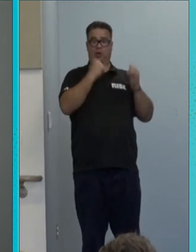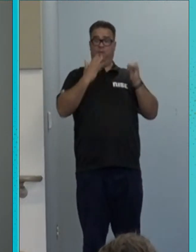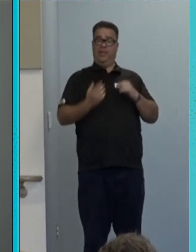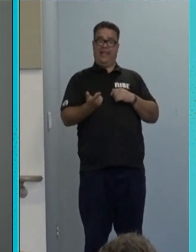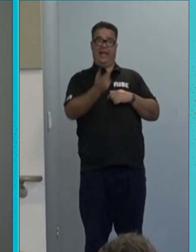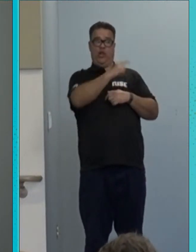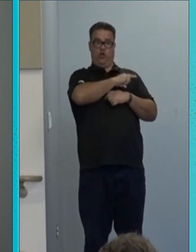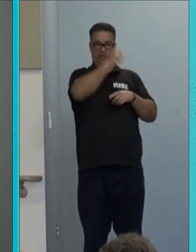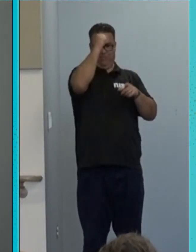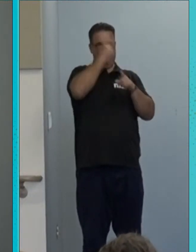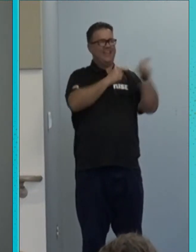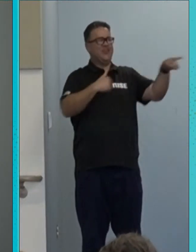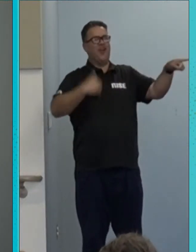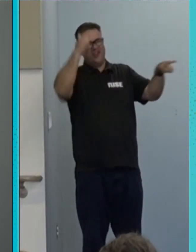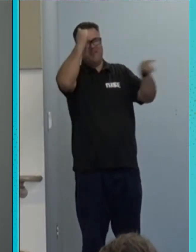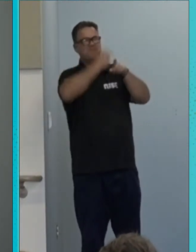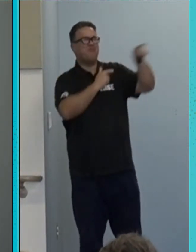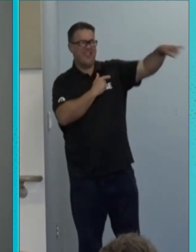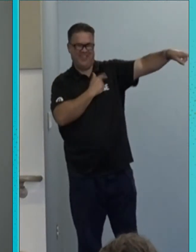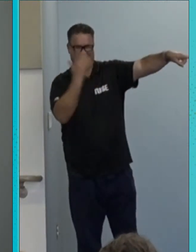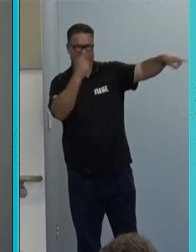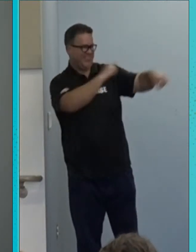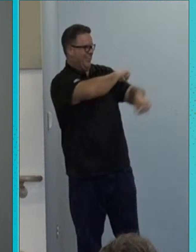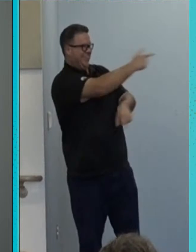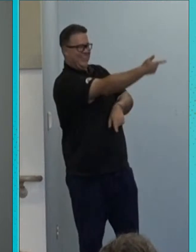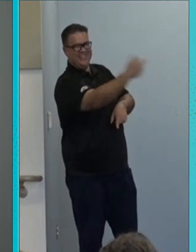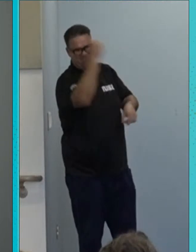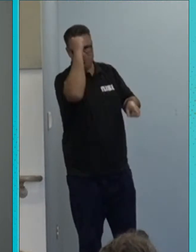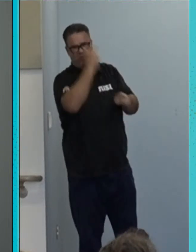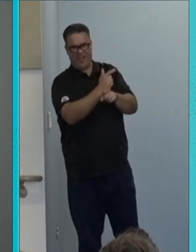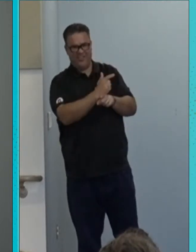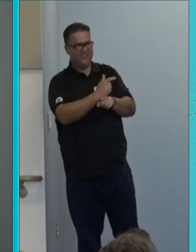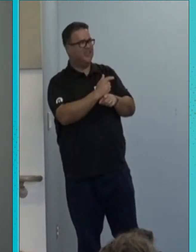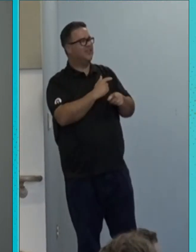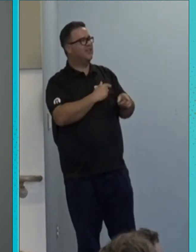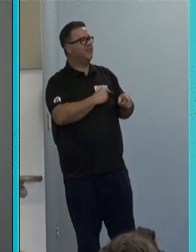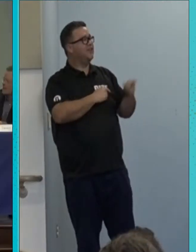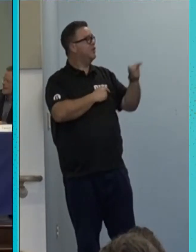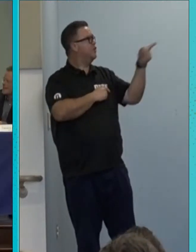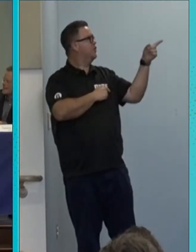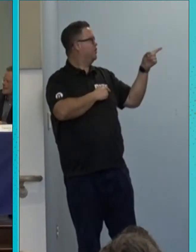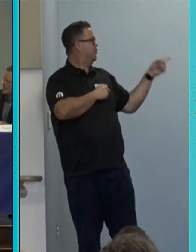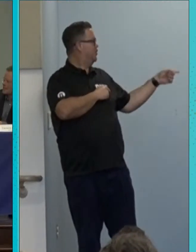younger brothers, so maybe he'd like to take the answer first.